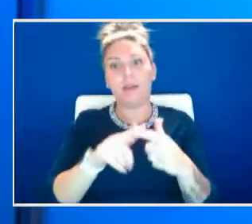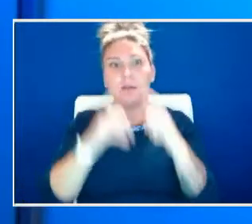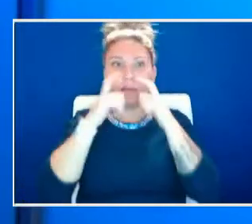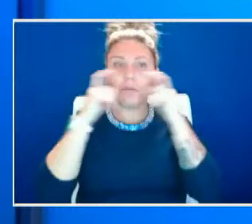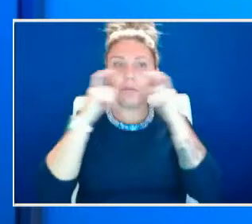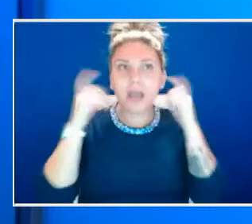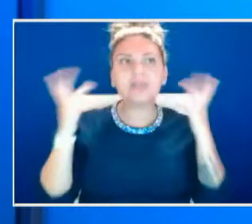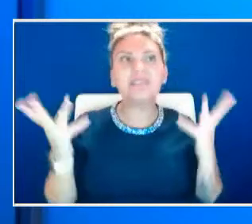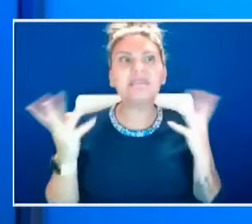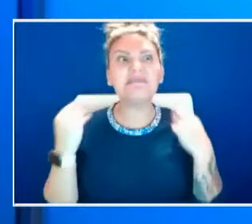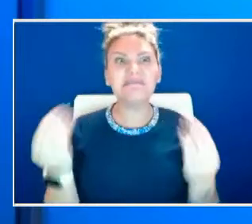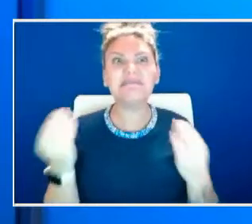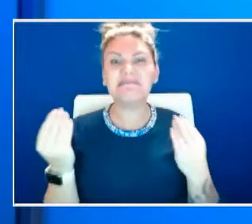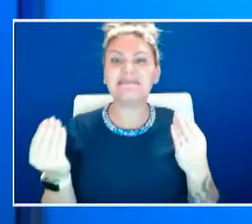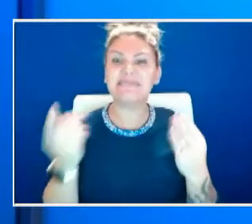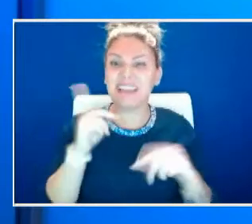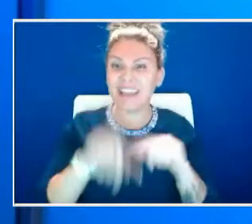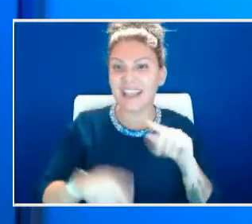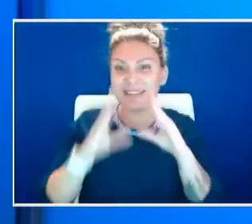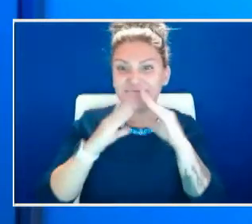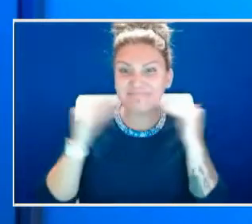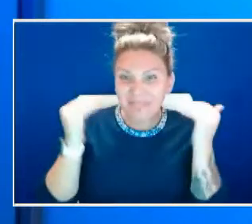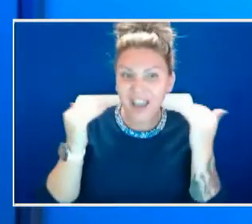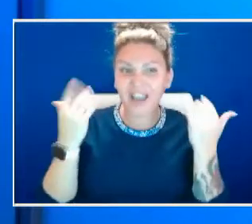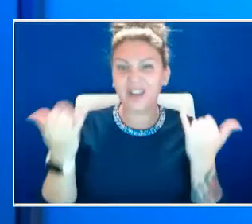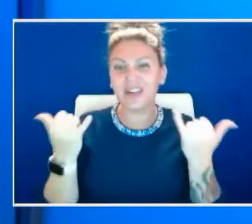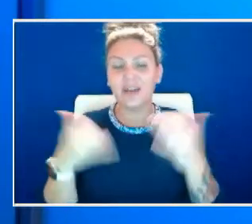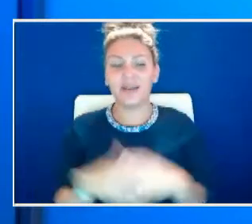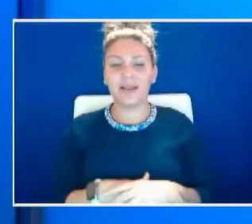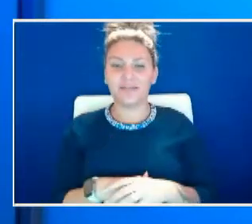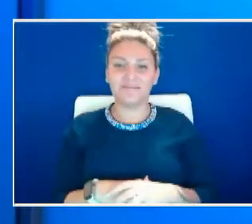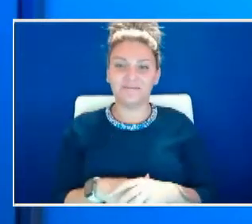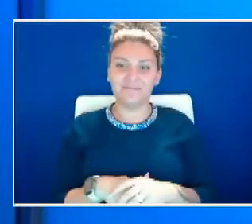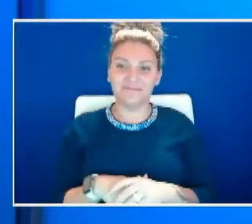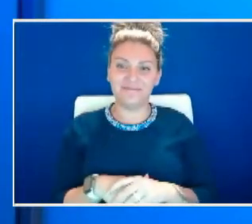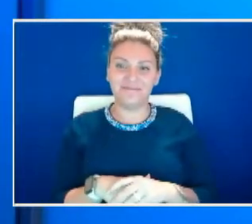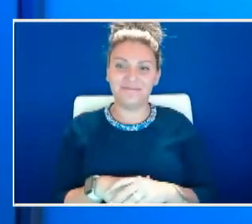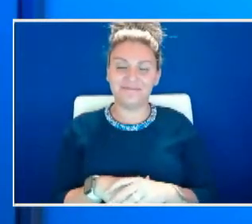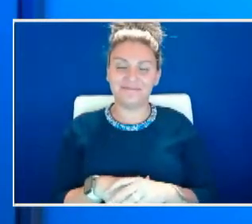can't even smile, you know. But you just, I just